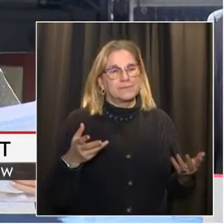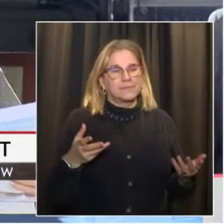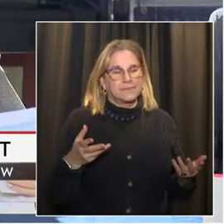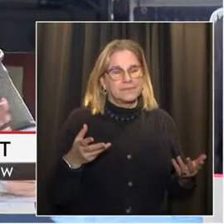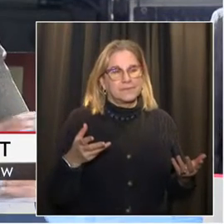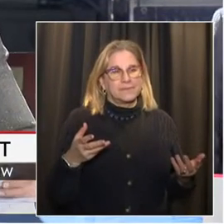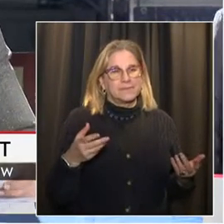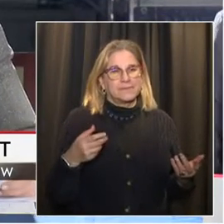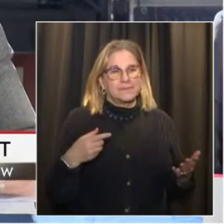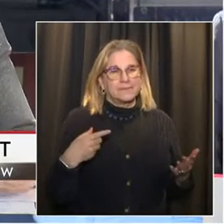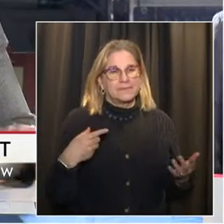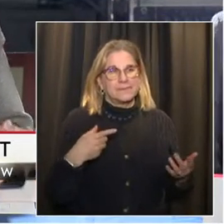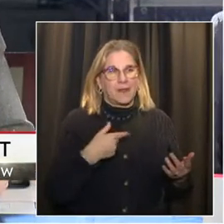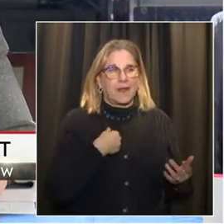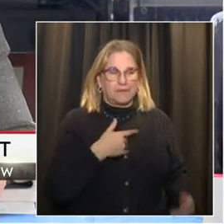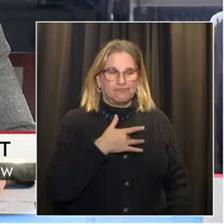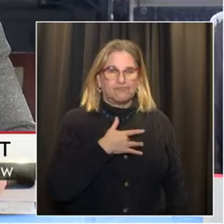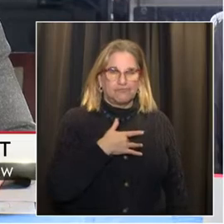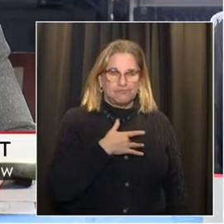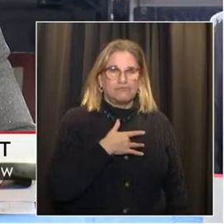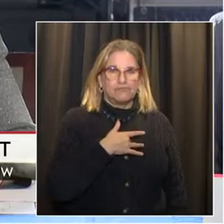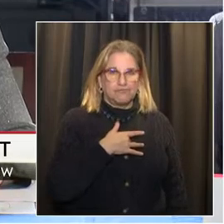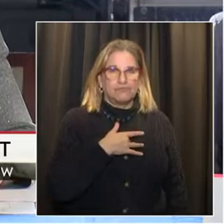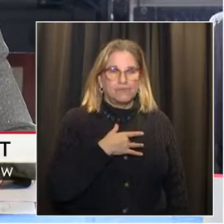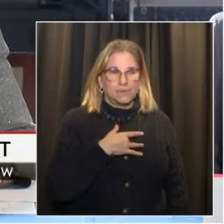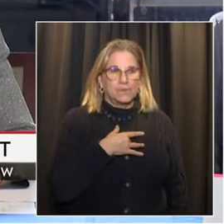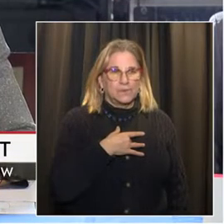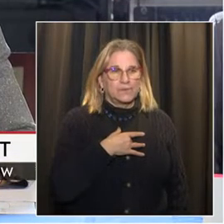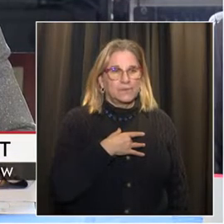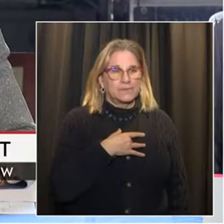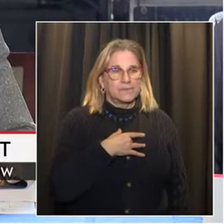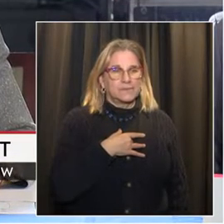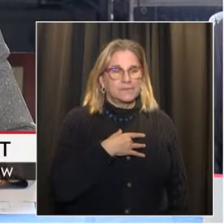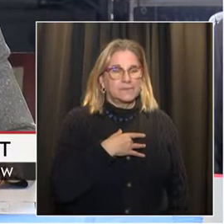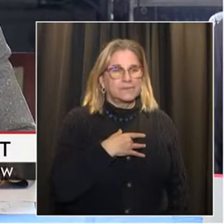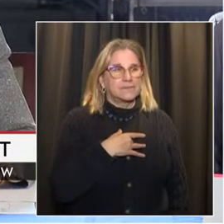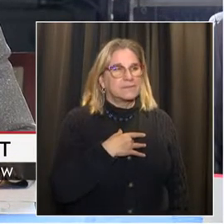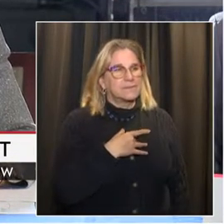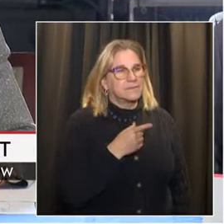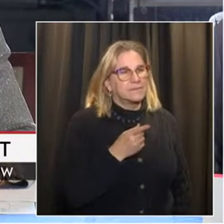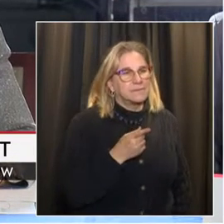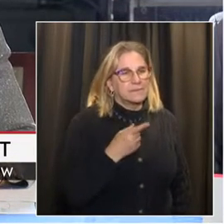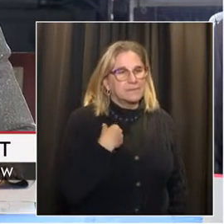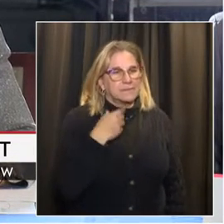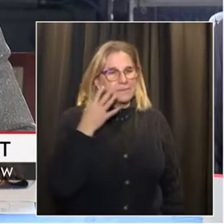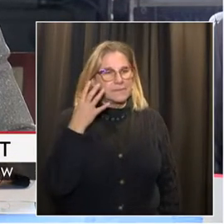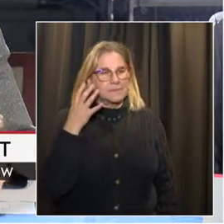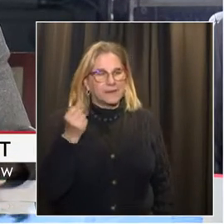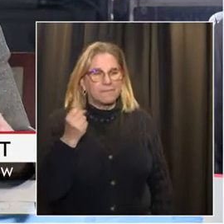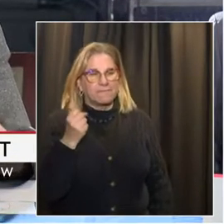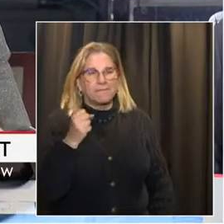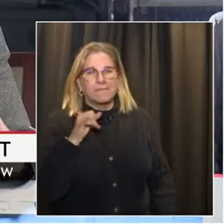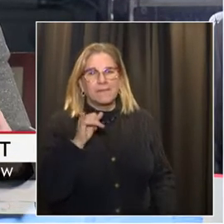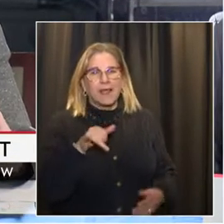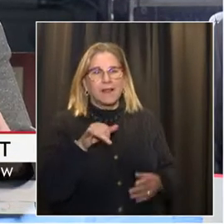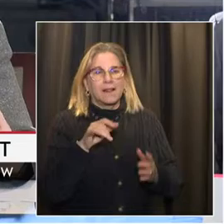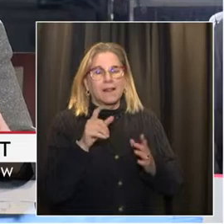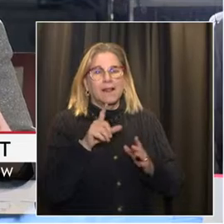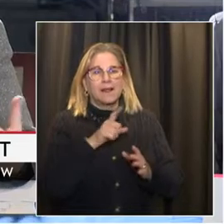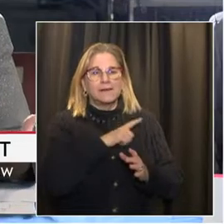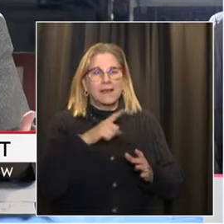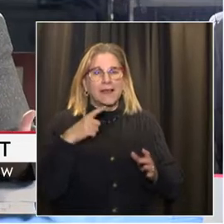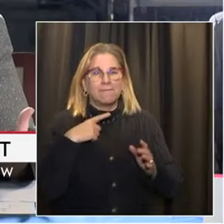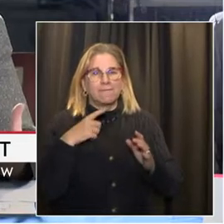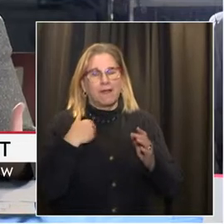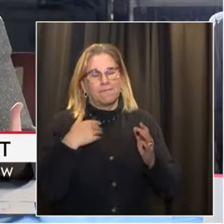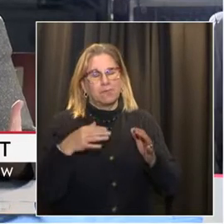moving in a lot of ways, and I am certainly a believer that the legislative branch has an important role to play in